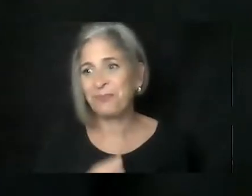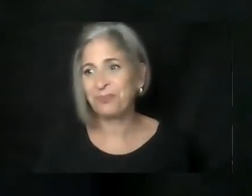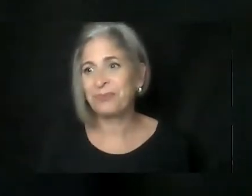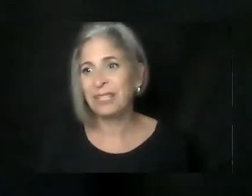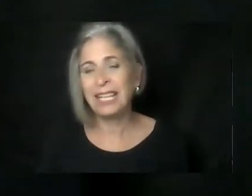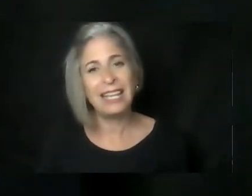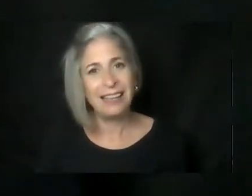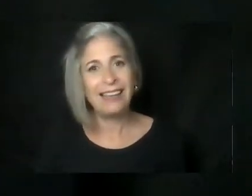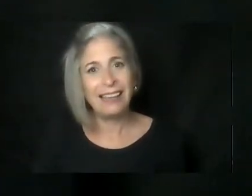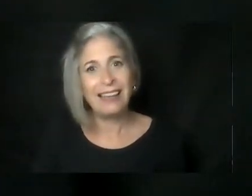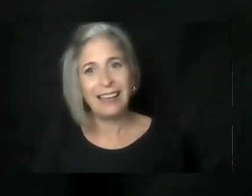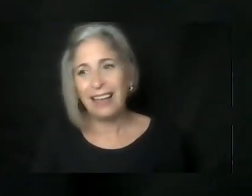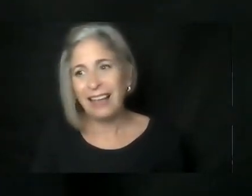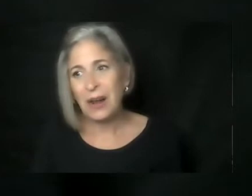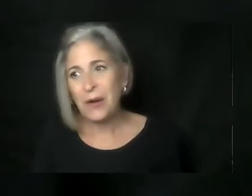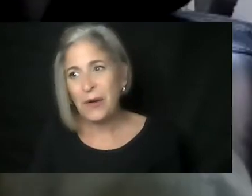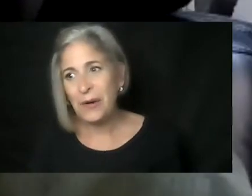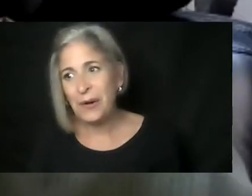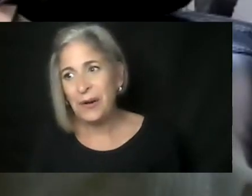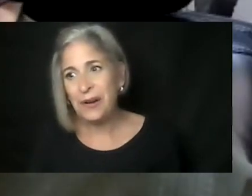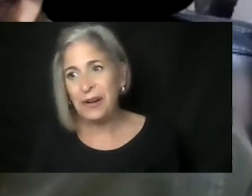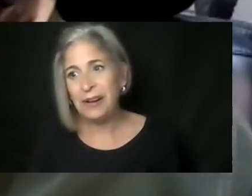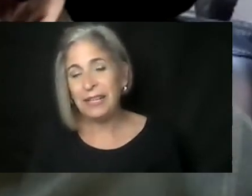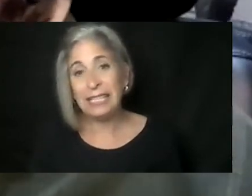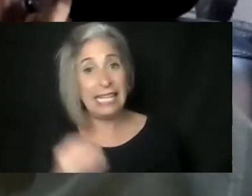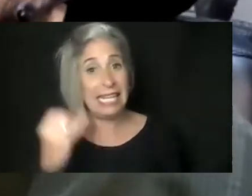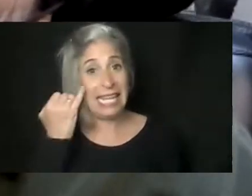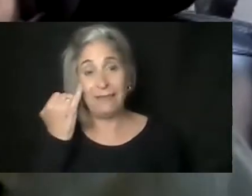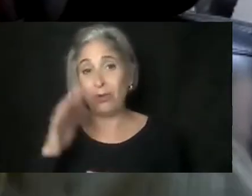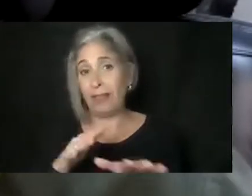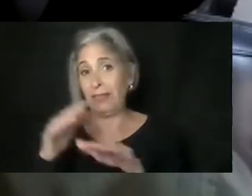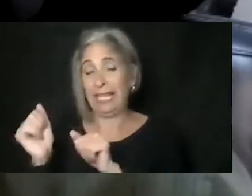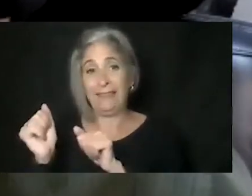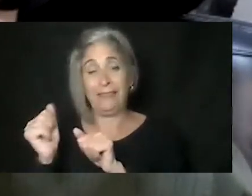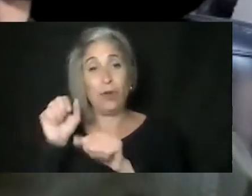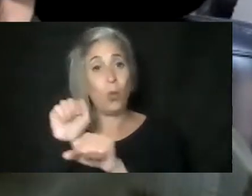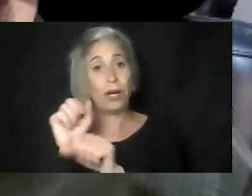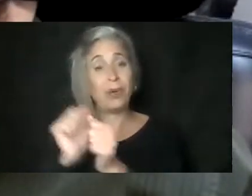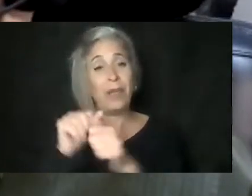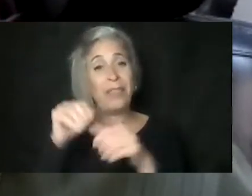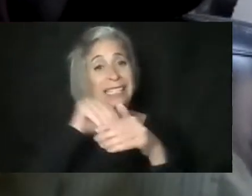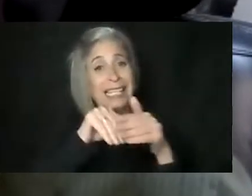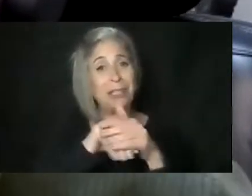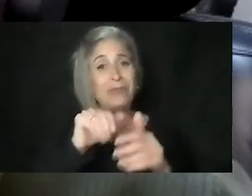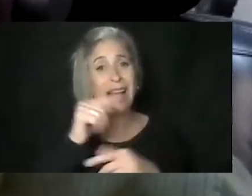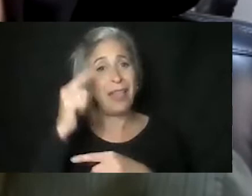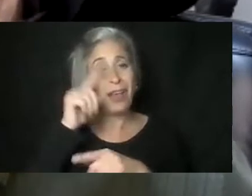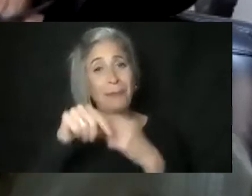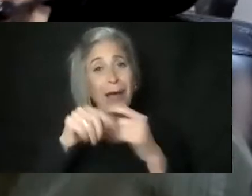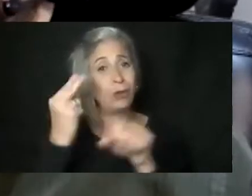Wow. Because yeah, if there's a takeaway, if you're working in accessibility and you've never thought about user